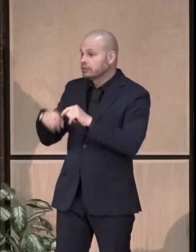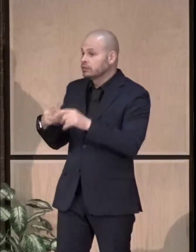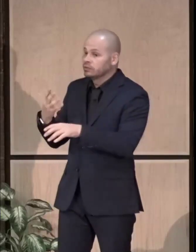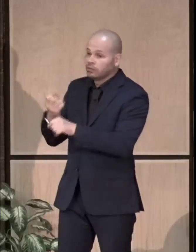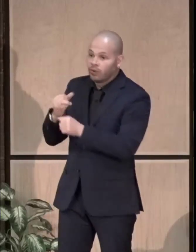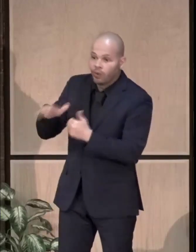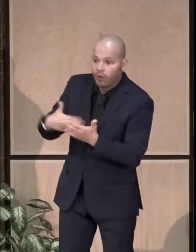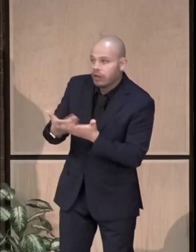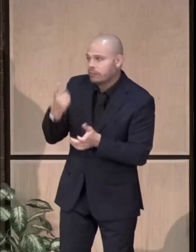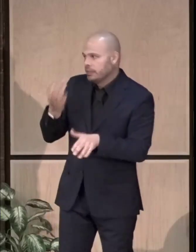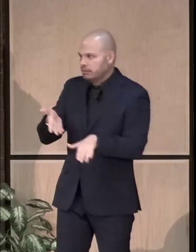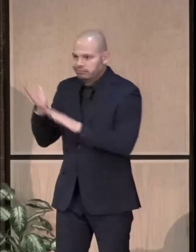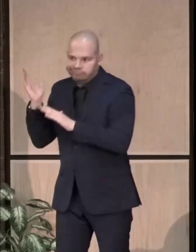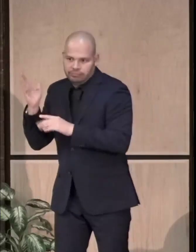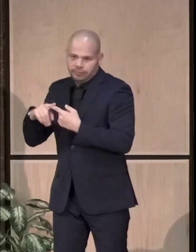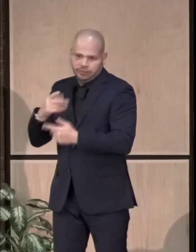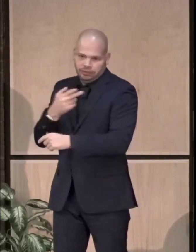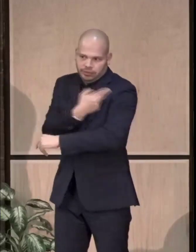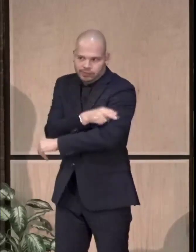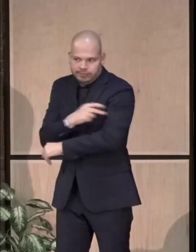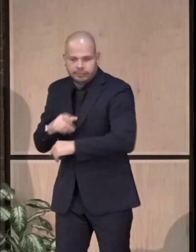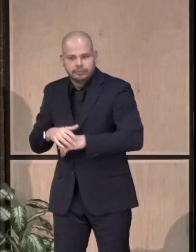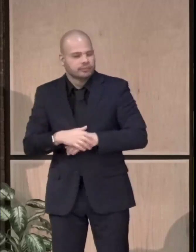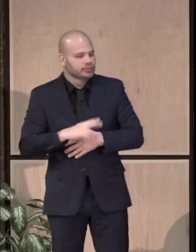I can't recall that part of being the conversation.